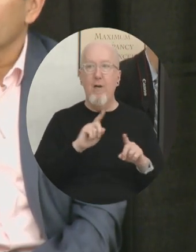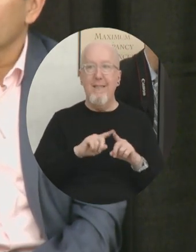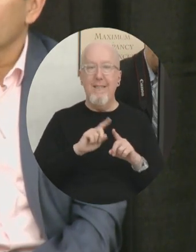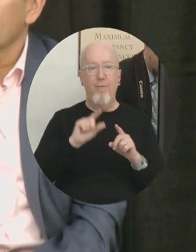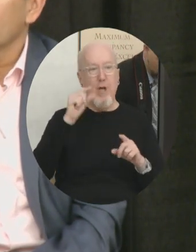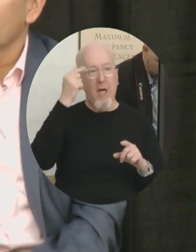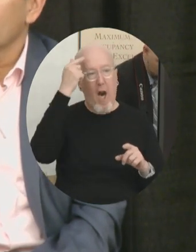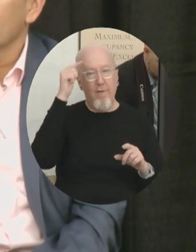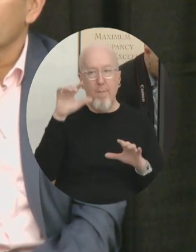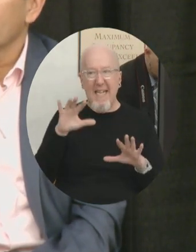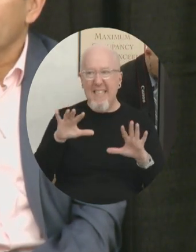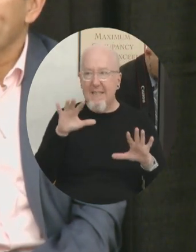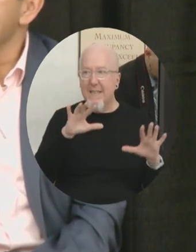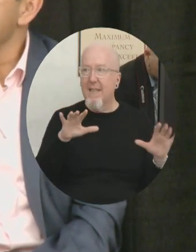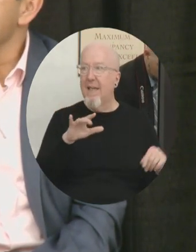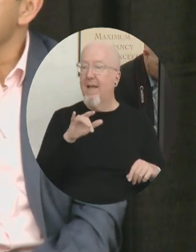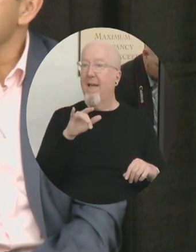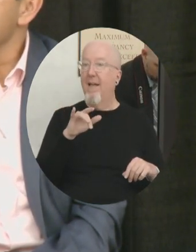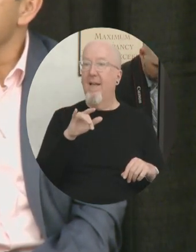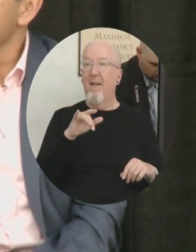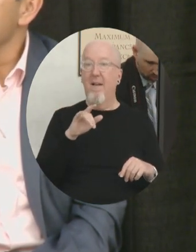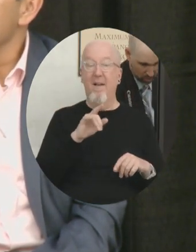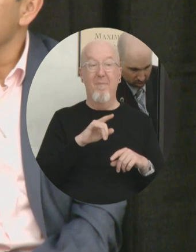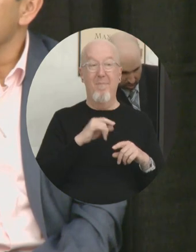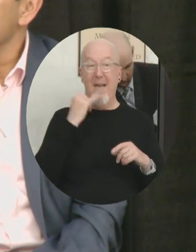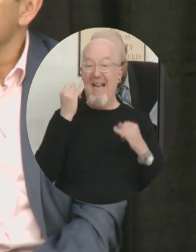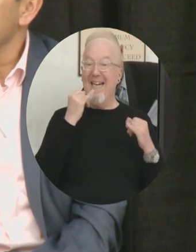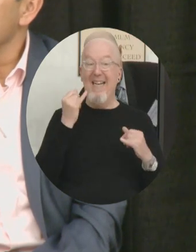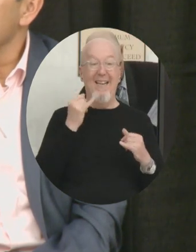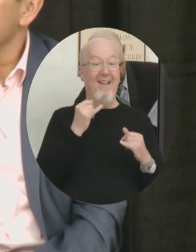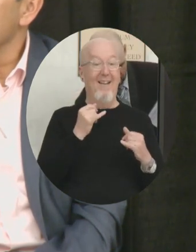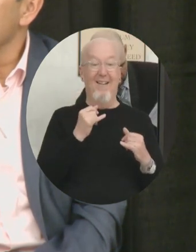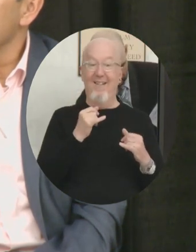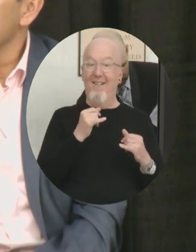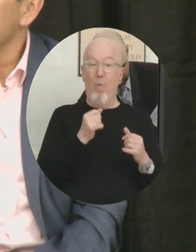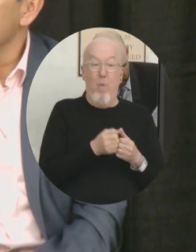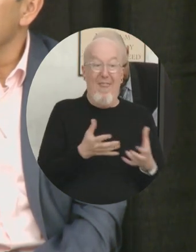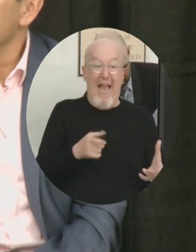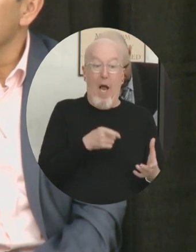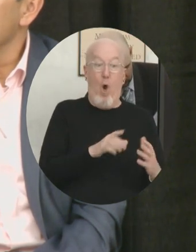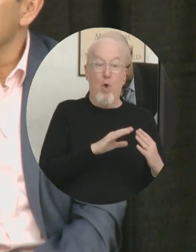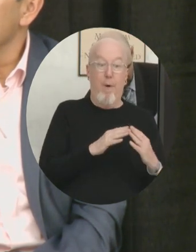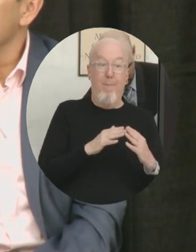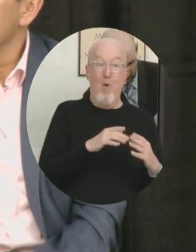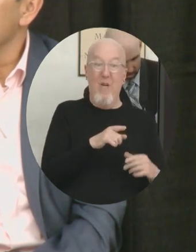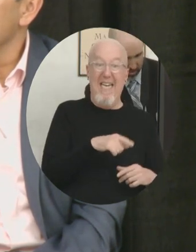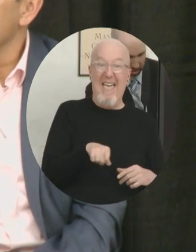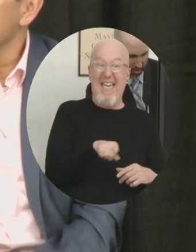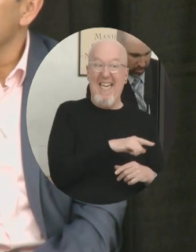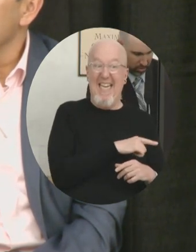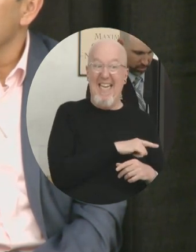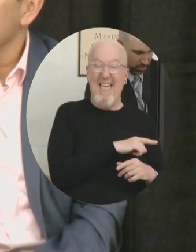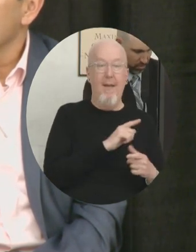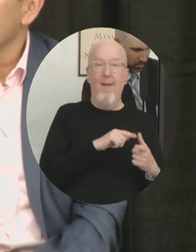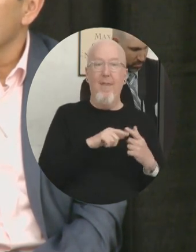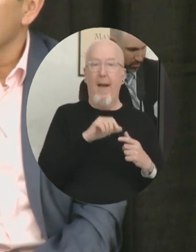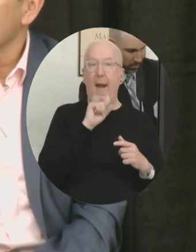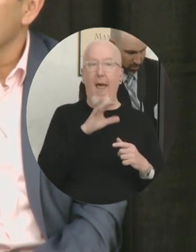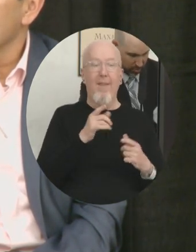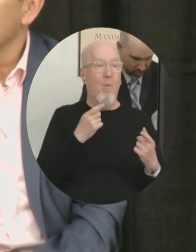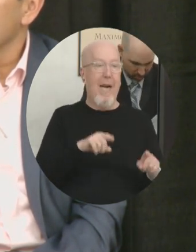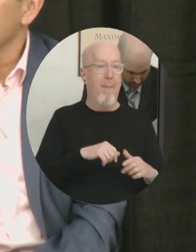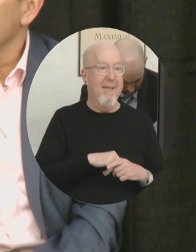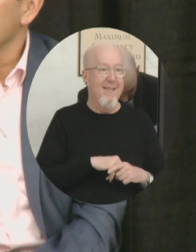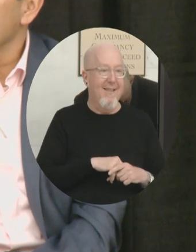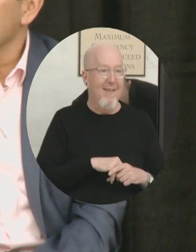been, but if it had not been for communities standing up, nobody else, there would have been nothing to come and save.